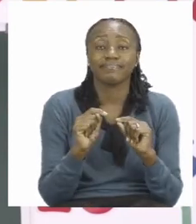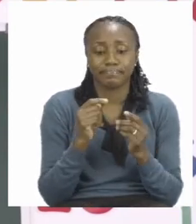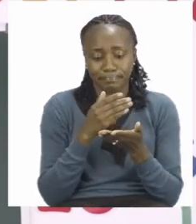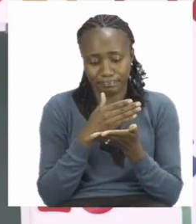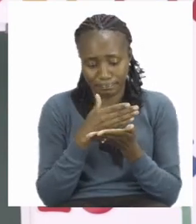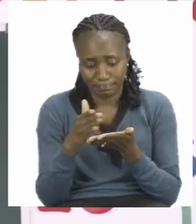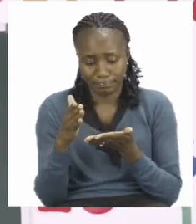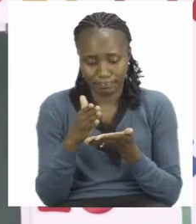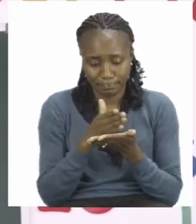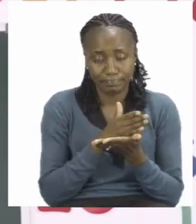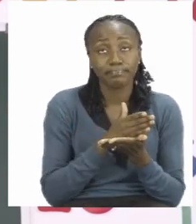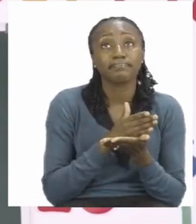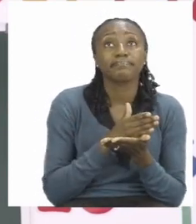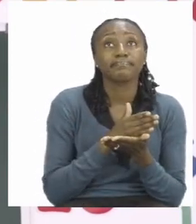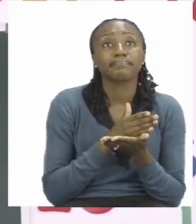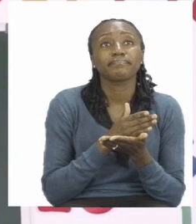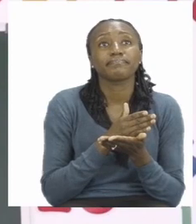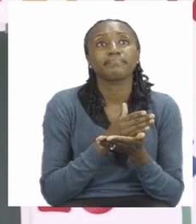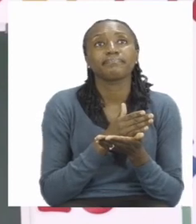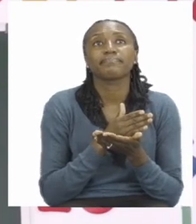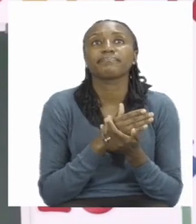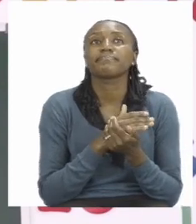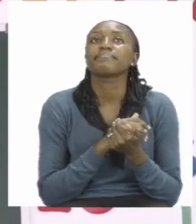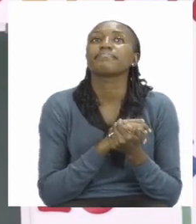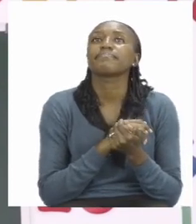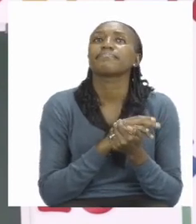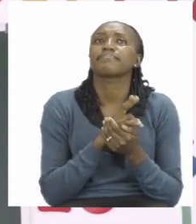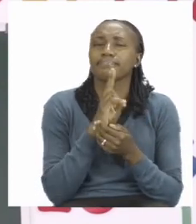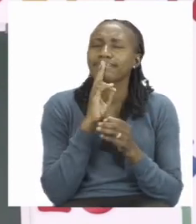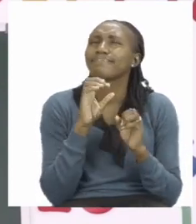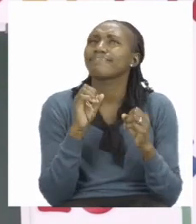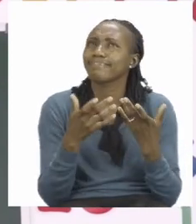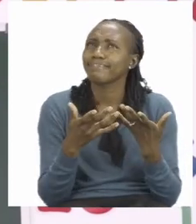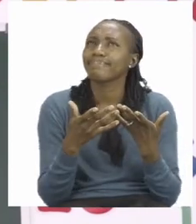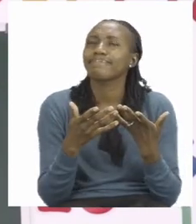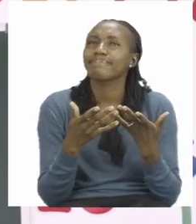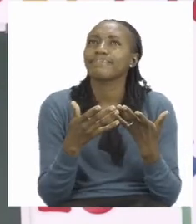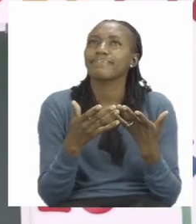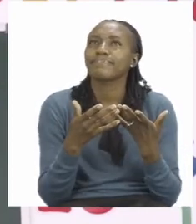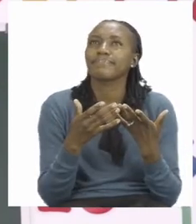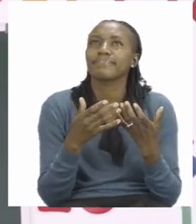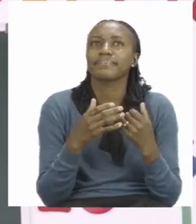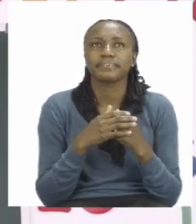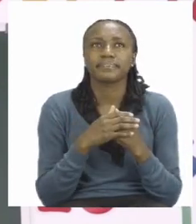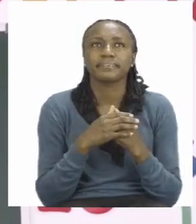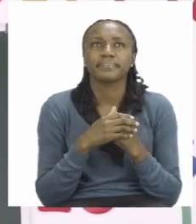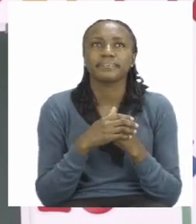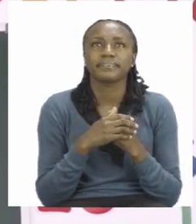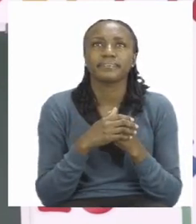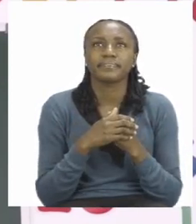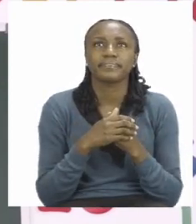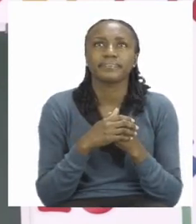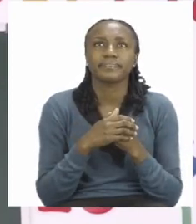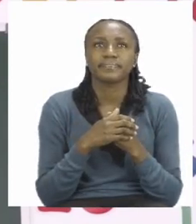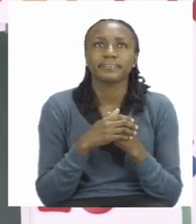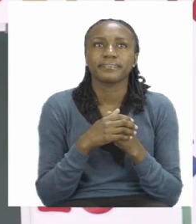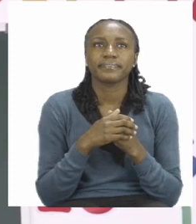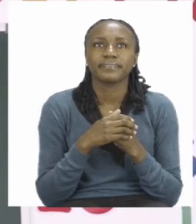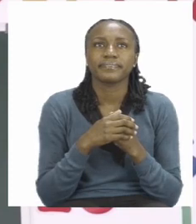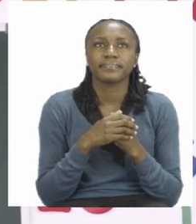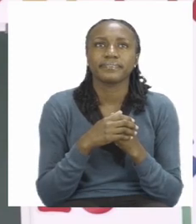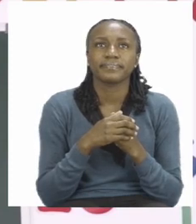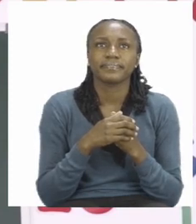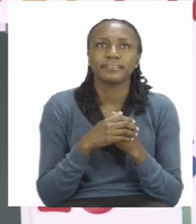halve them equally to find out what our answer is. So, we have